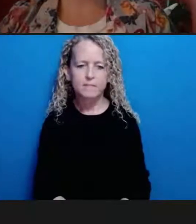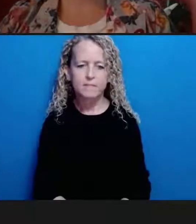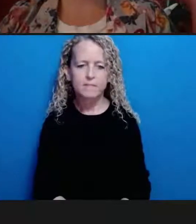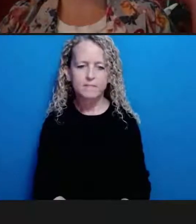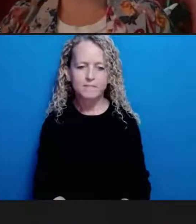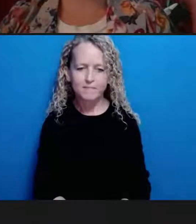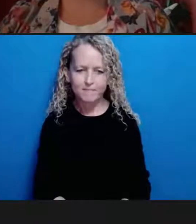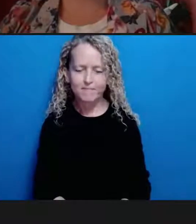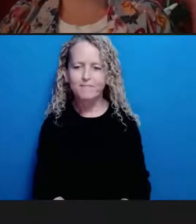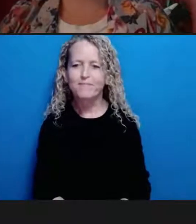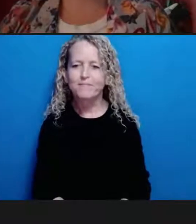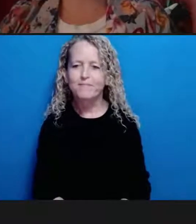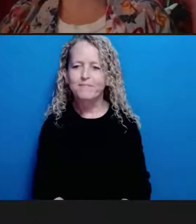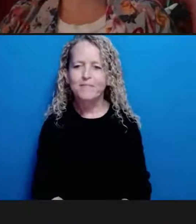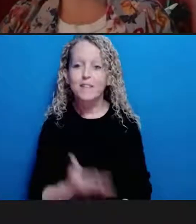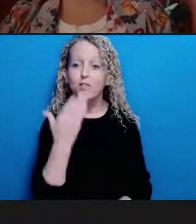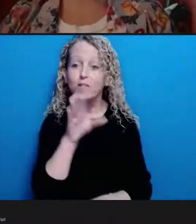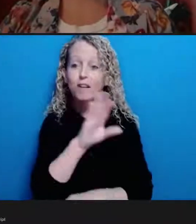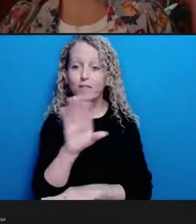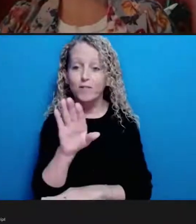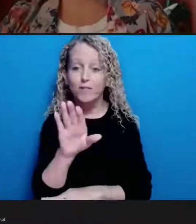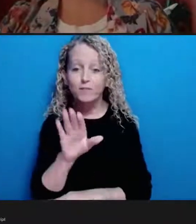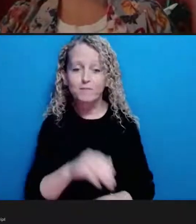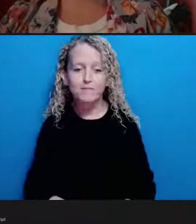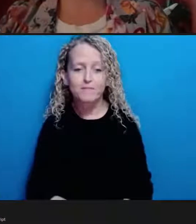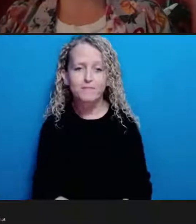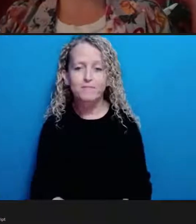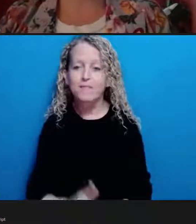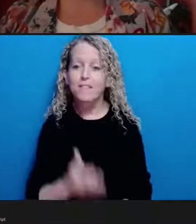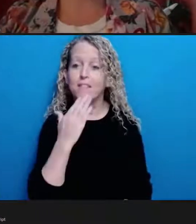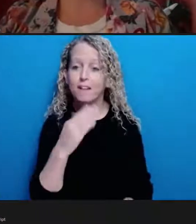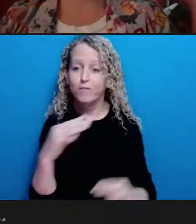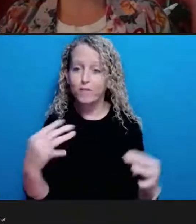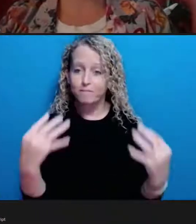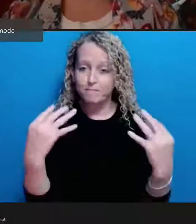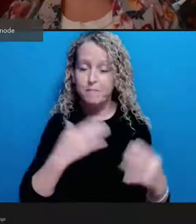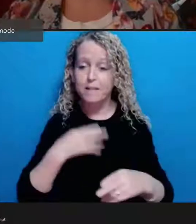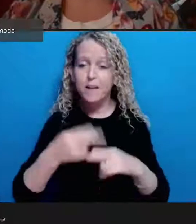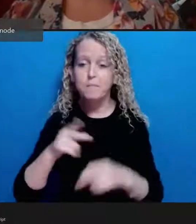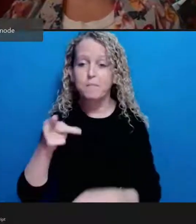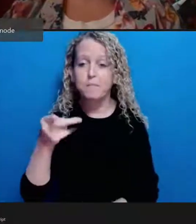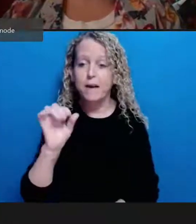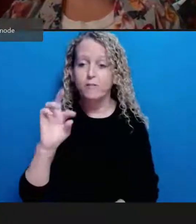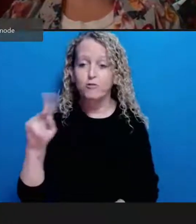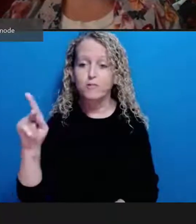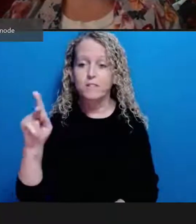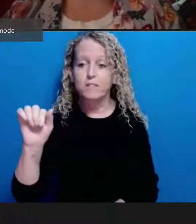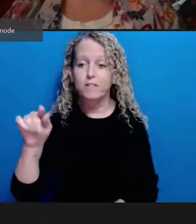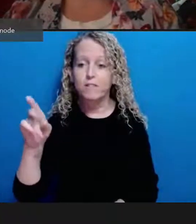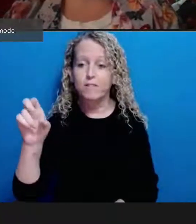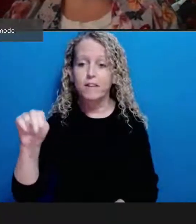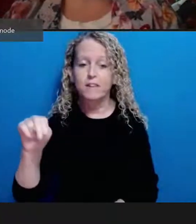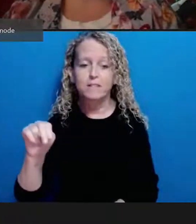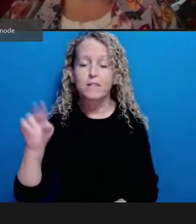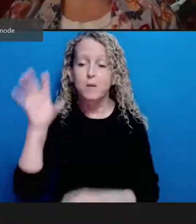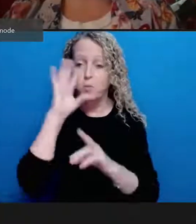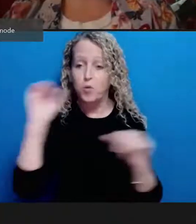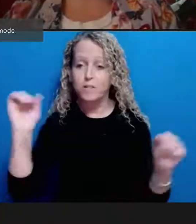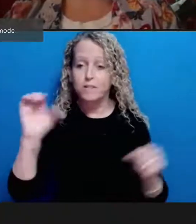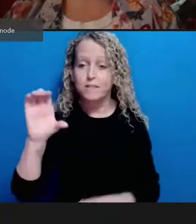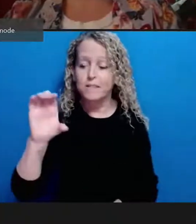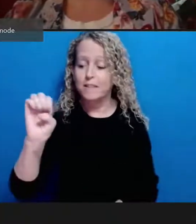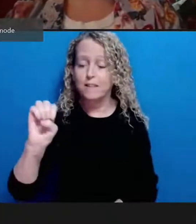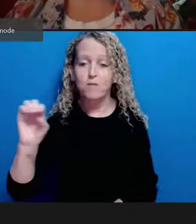Okay, good afternoon, everyone, and thank you for joining us. My name is Patrick Sullivan, and I'm the President and CEO of the Halifax Chamber